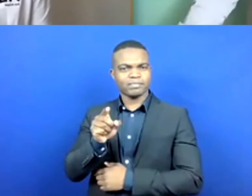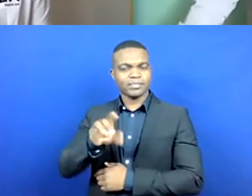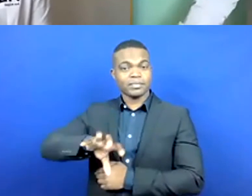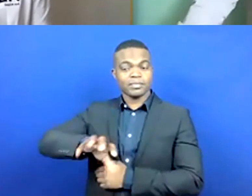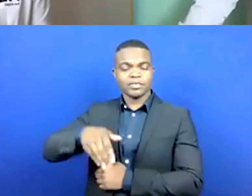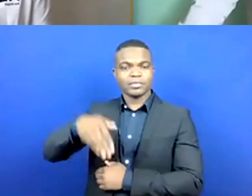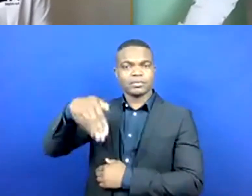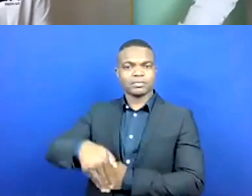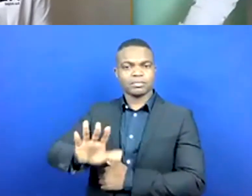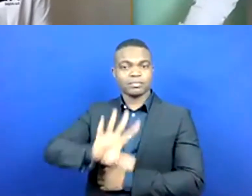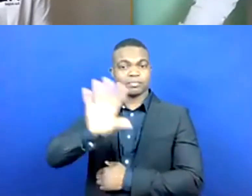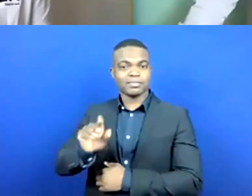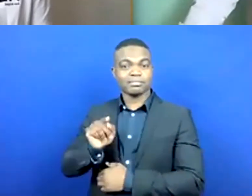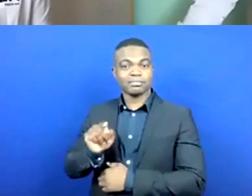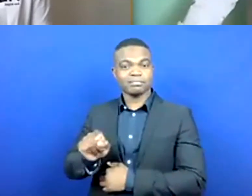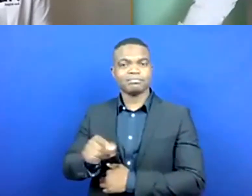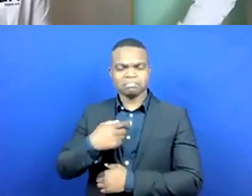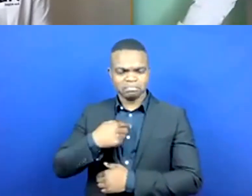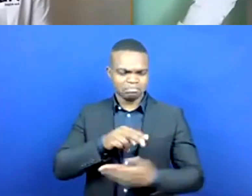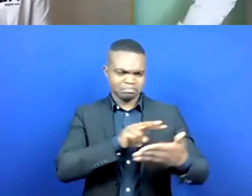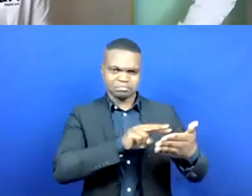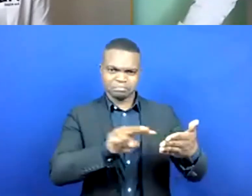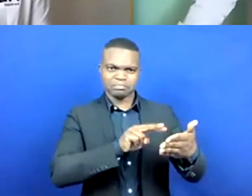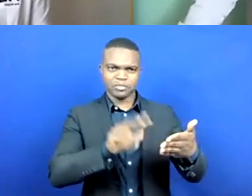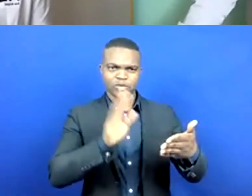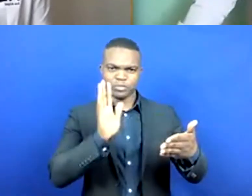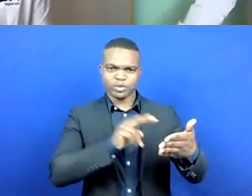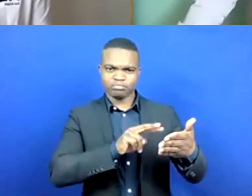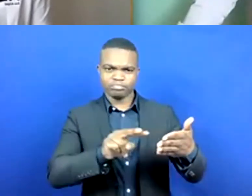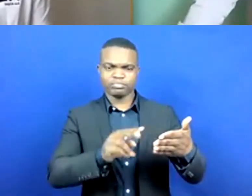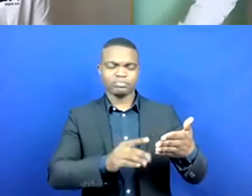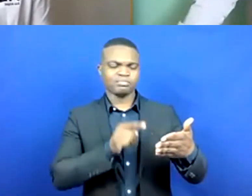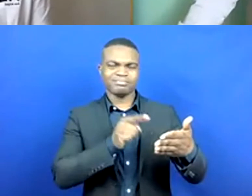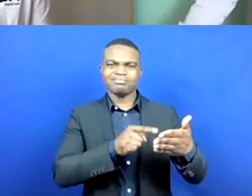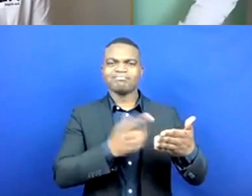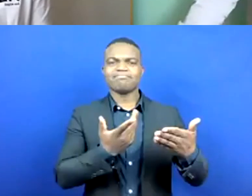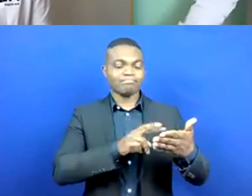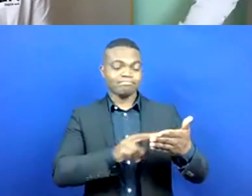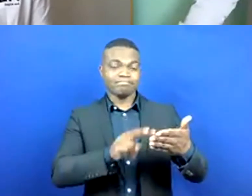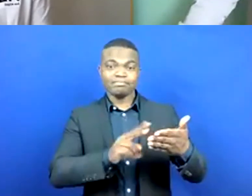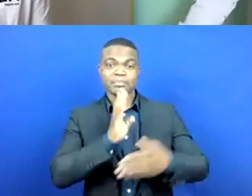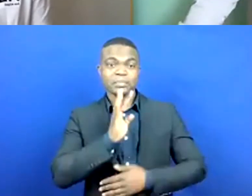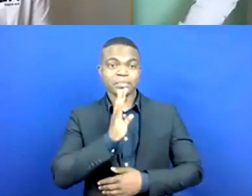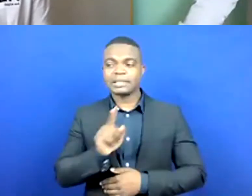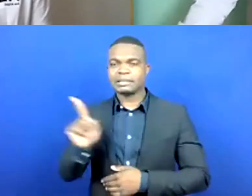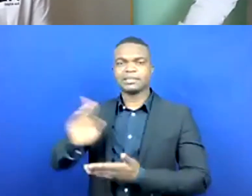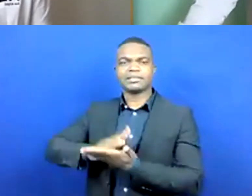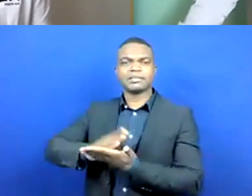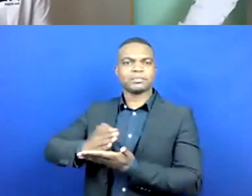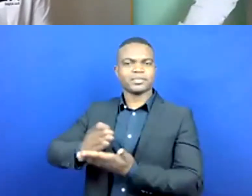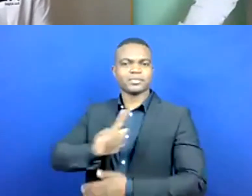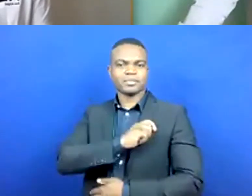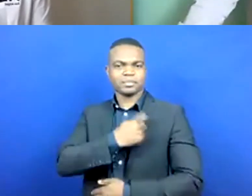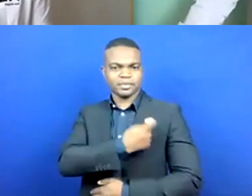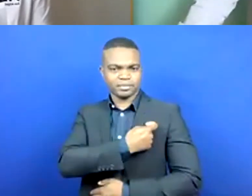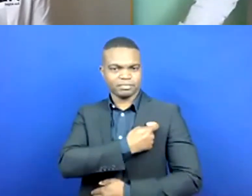interpretation into Spanish, so this will allow that to occur. The question is, how can we, sign language interpreters, make sure